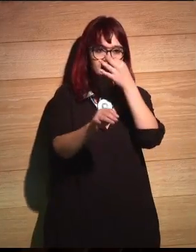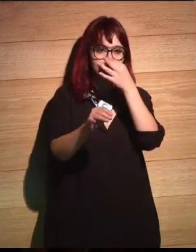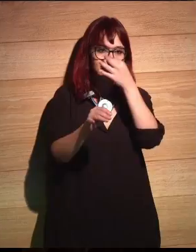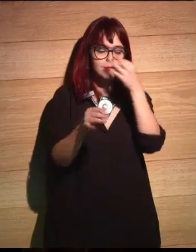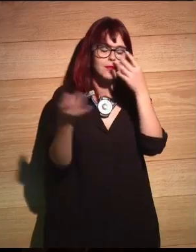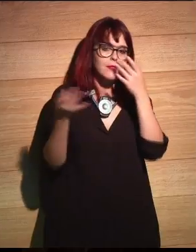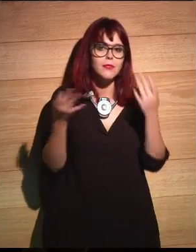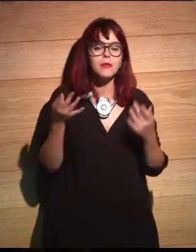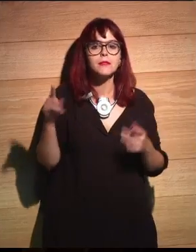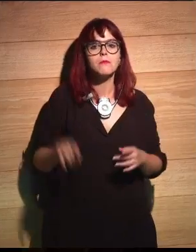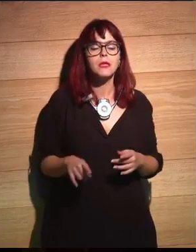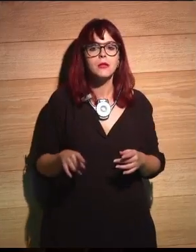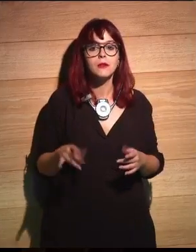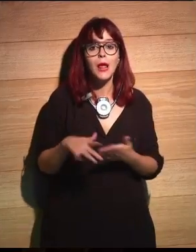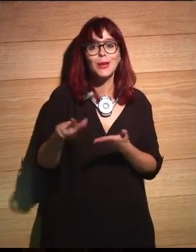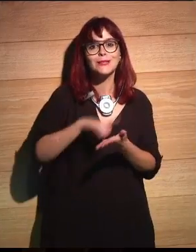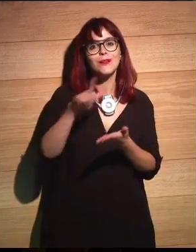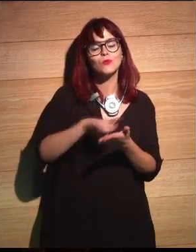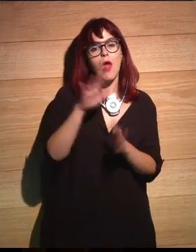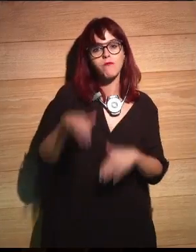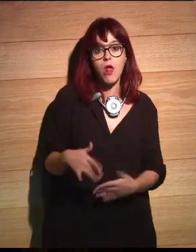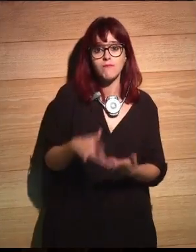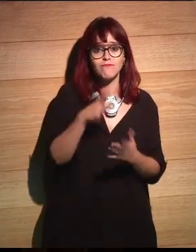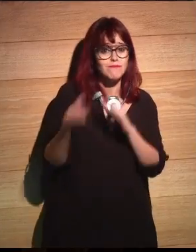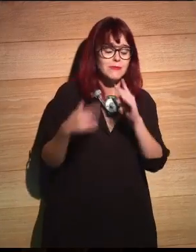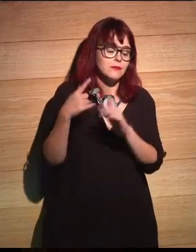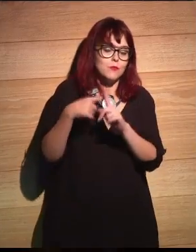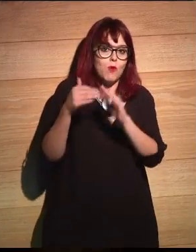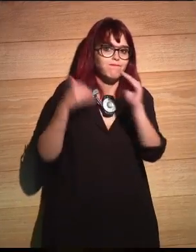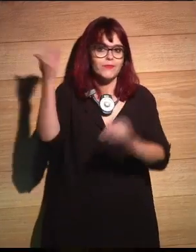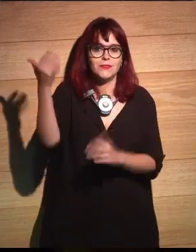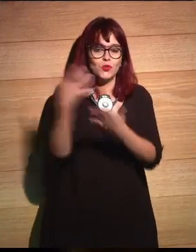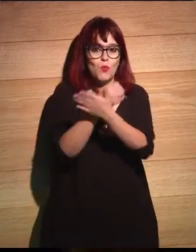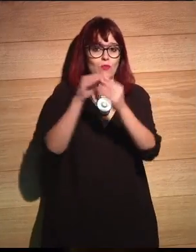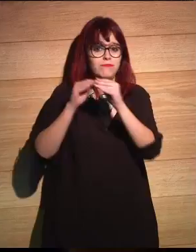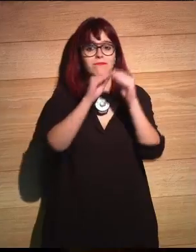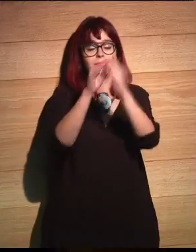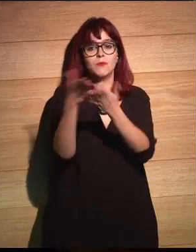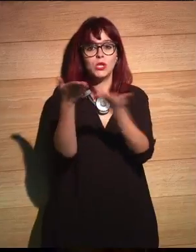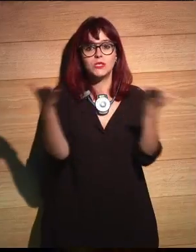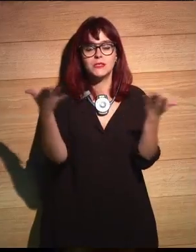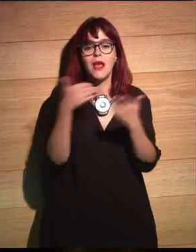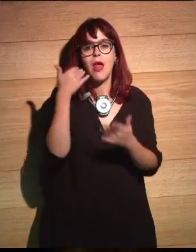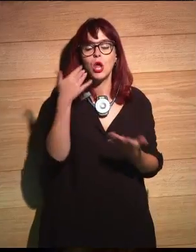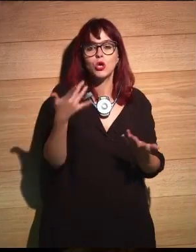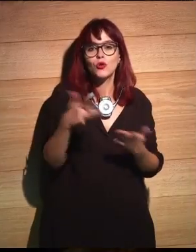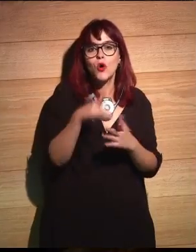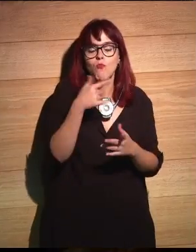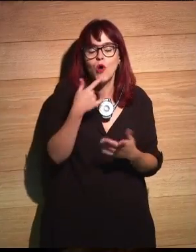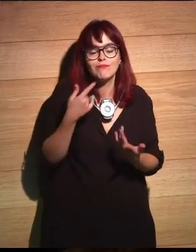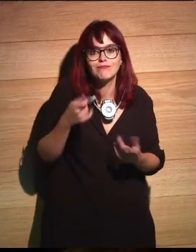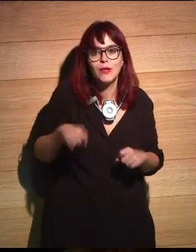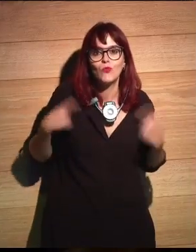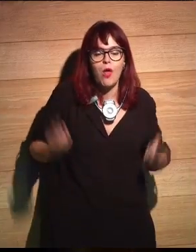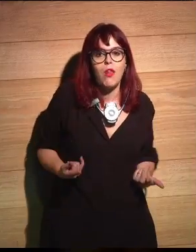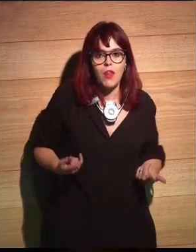and they actually reach to me. And I wonder if this is not because literature, above other